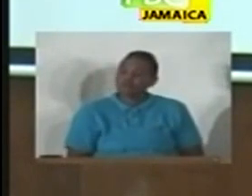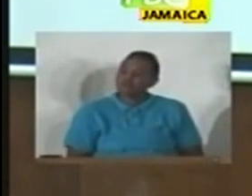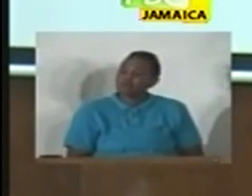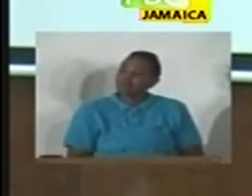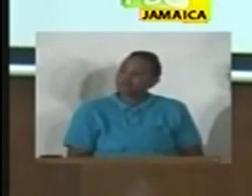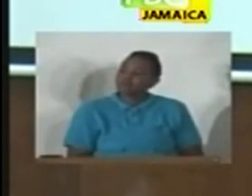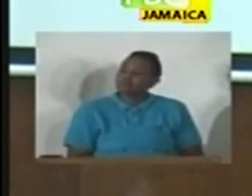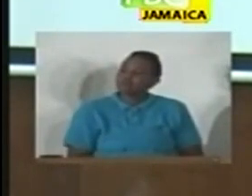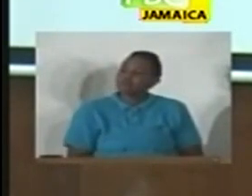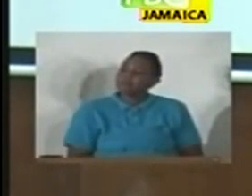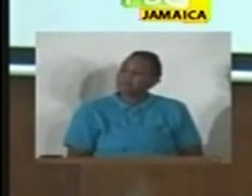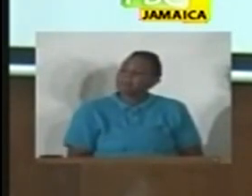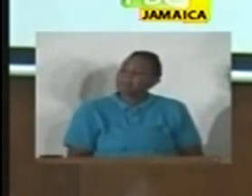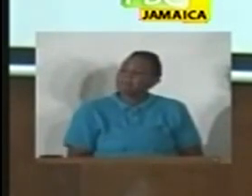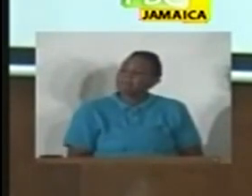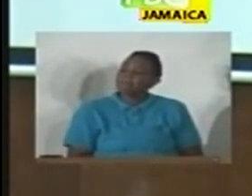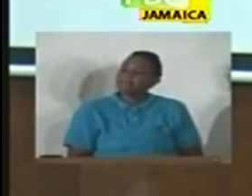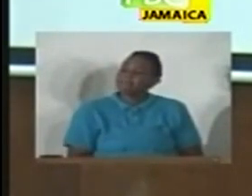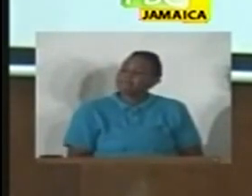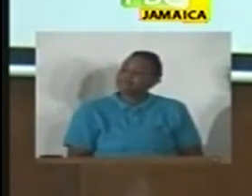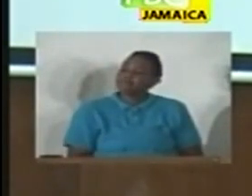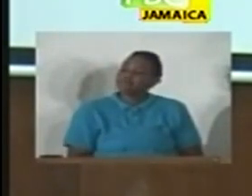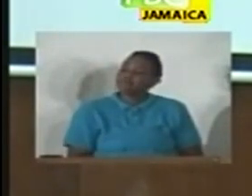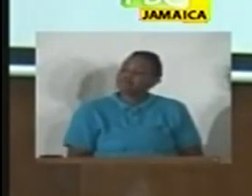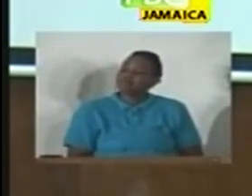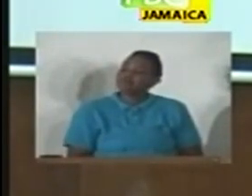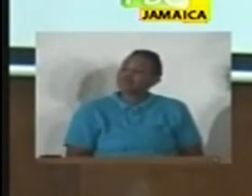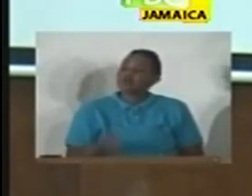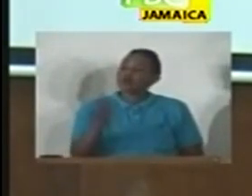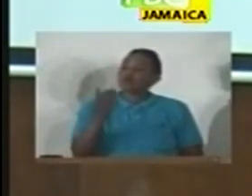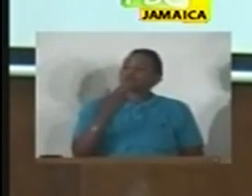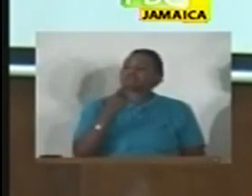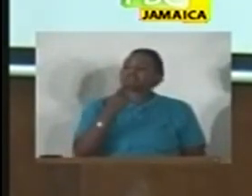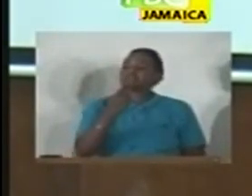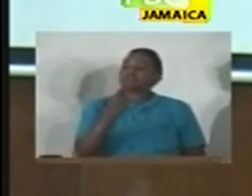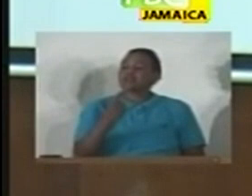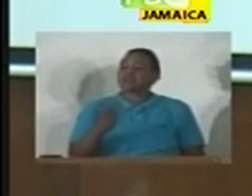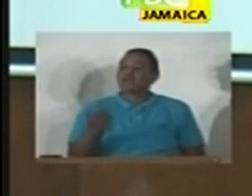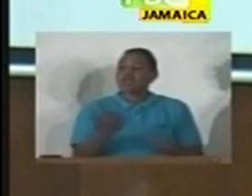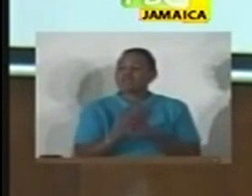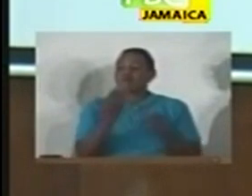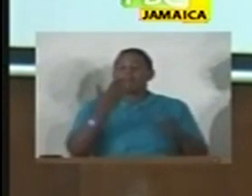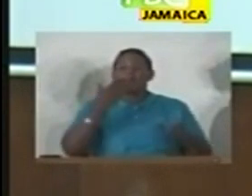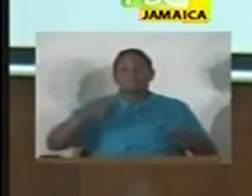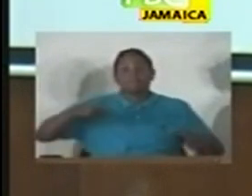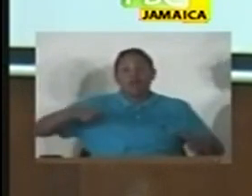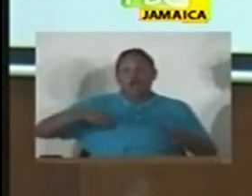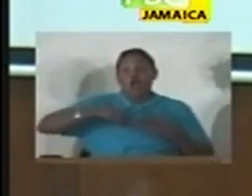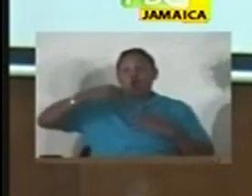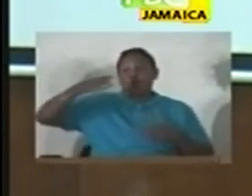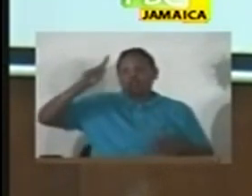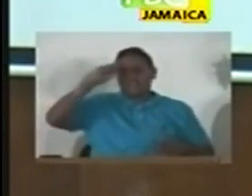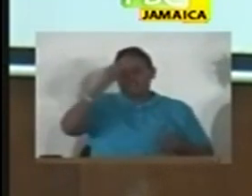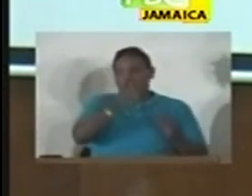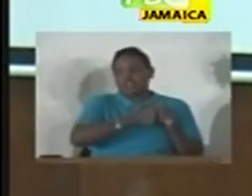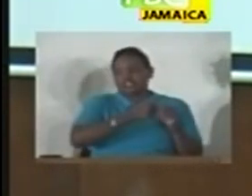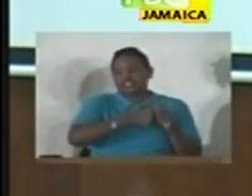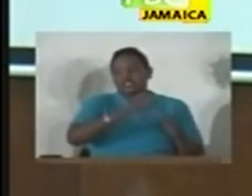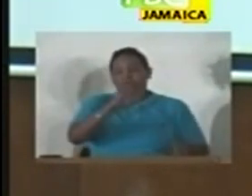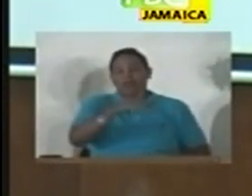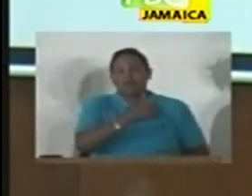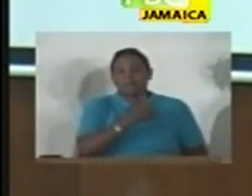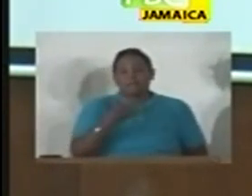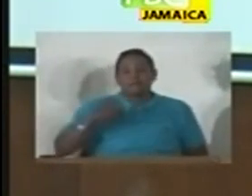I would like to say to everyone, there is a bag of goodies on the outside for each